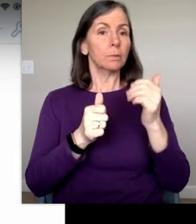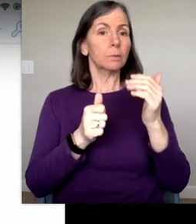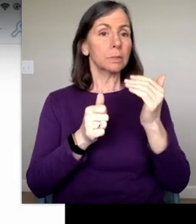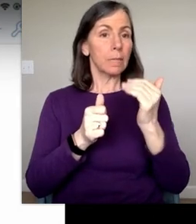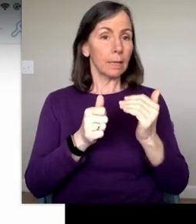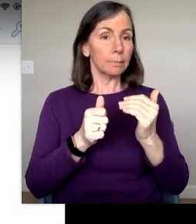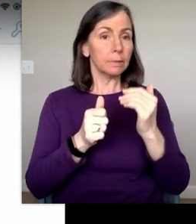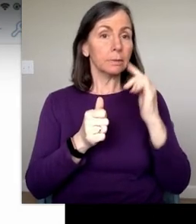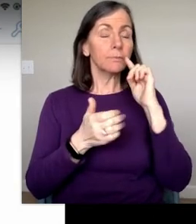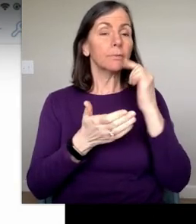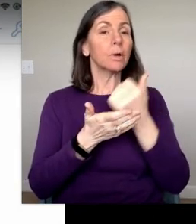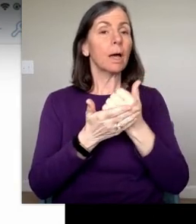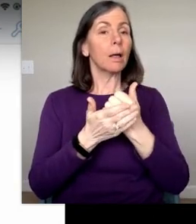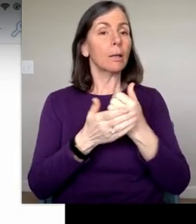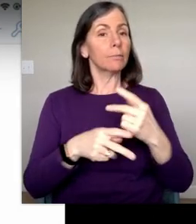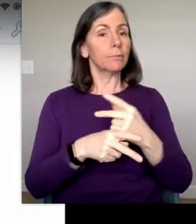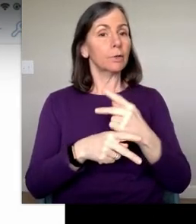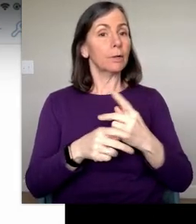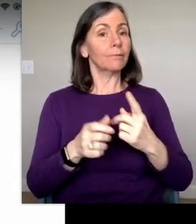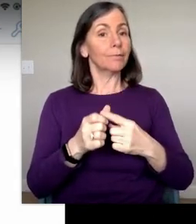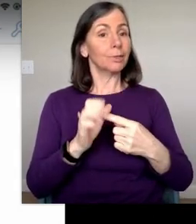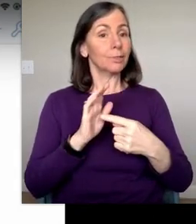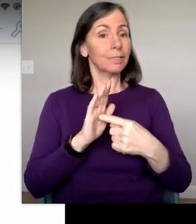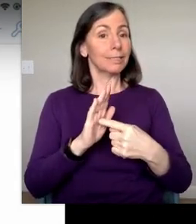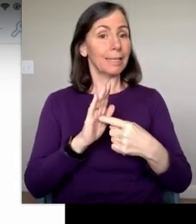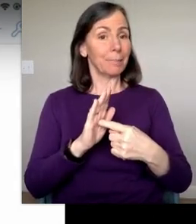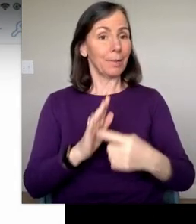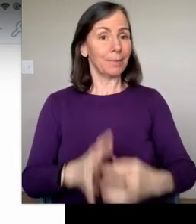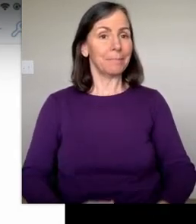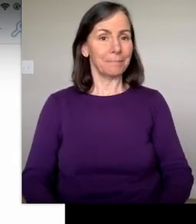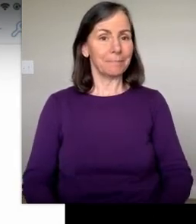us solve our first example problem.